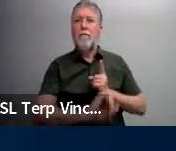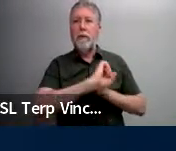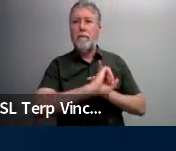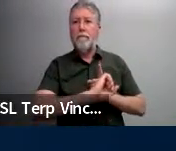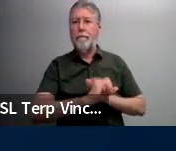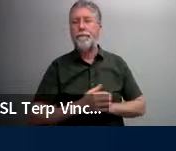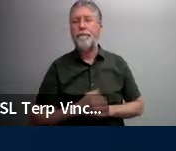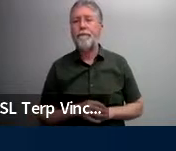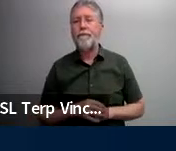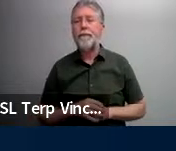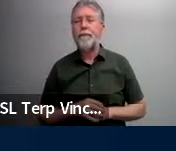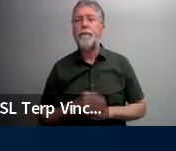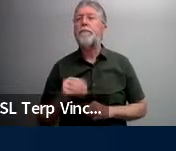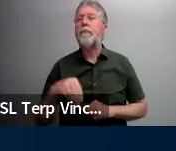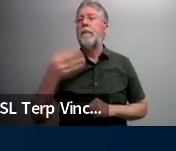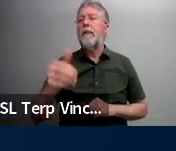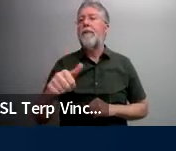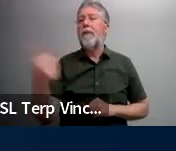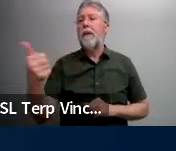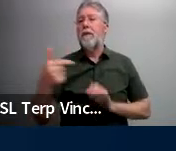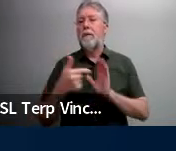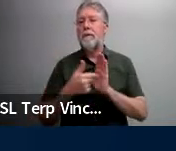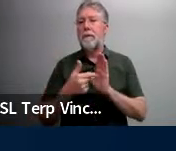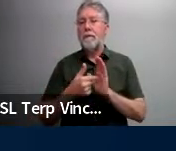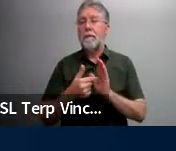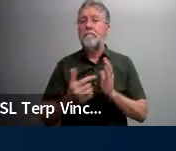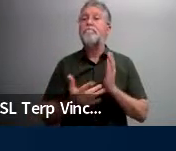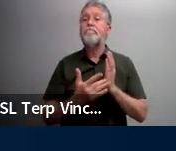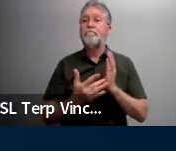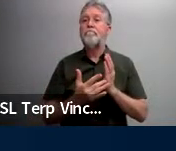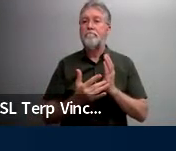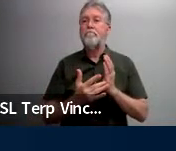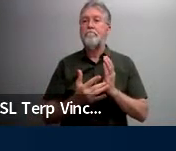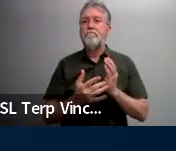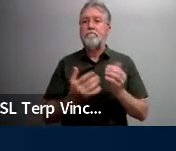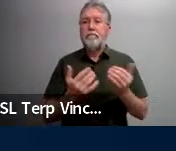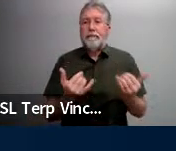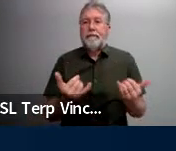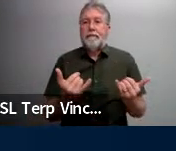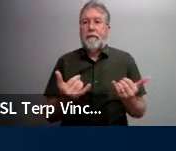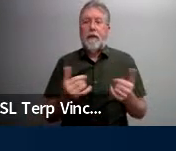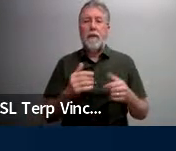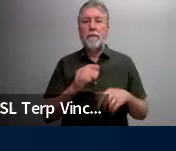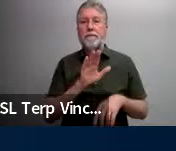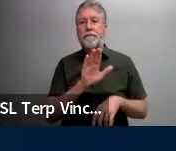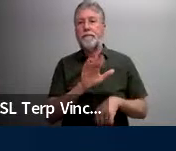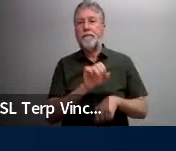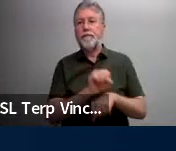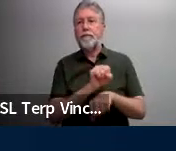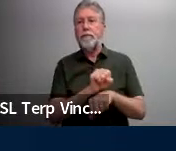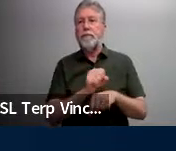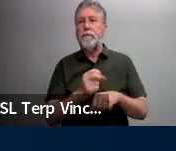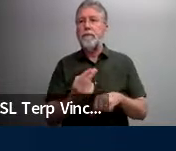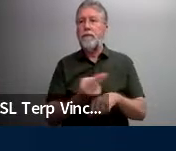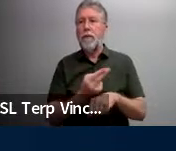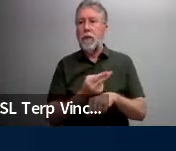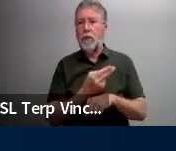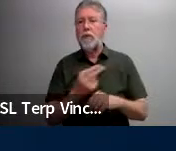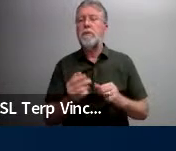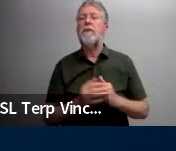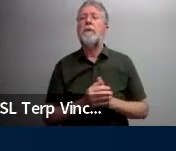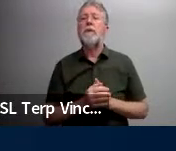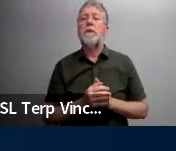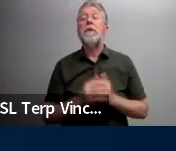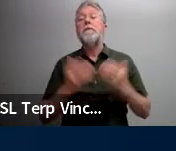Another example of how technology is used on the job is there are